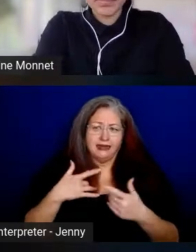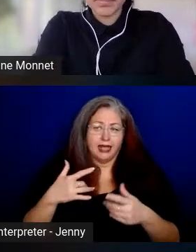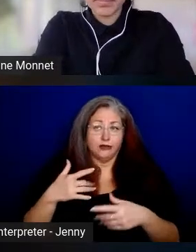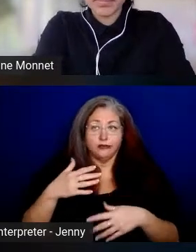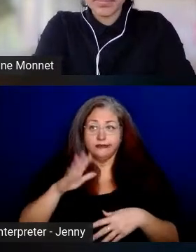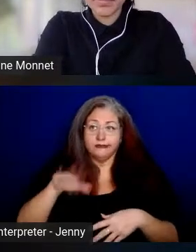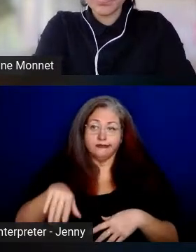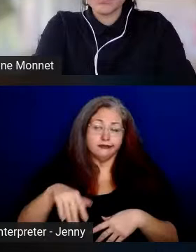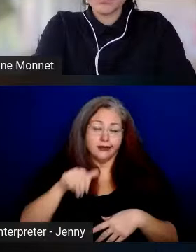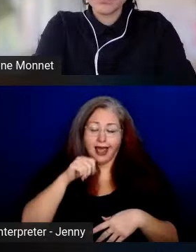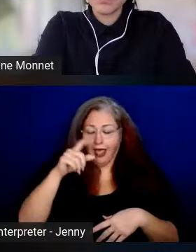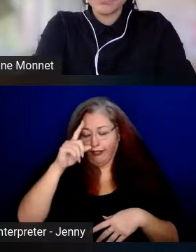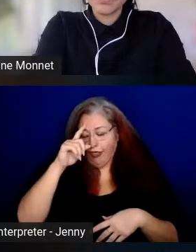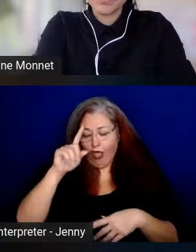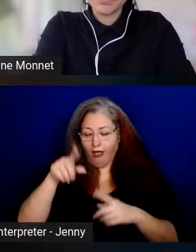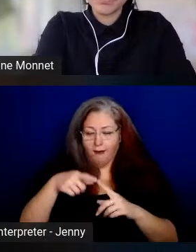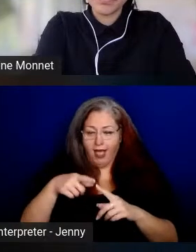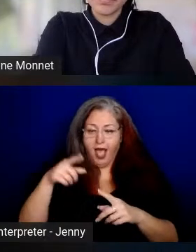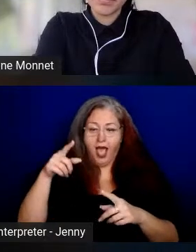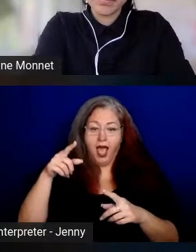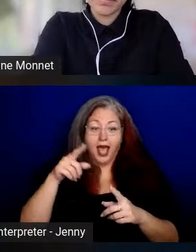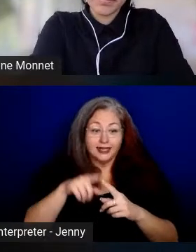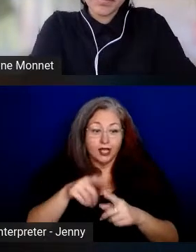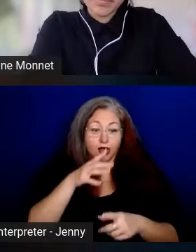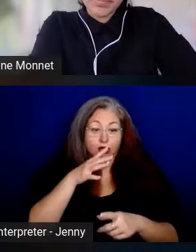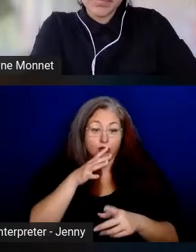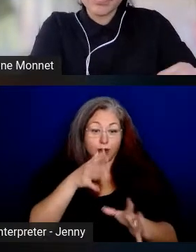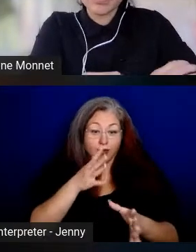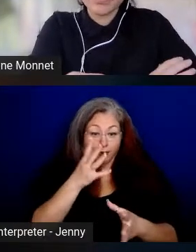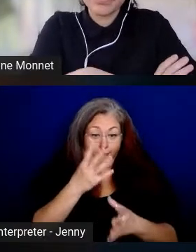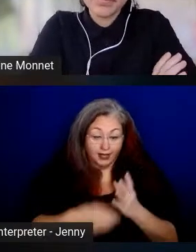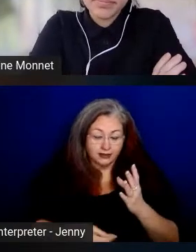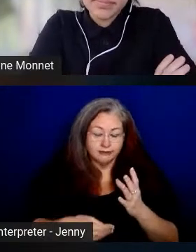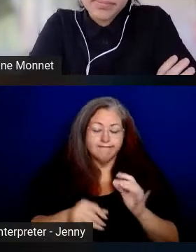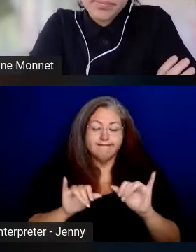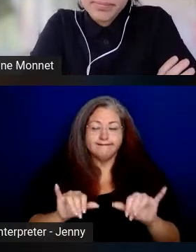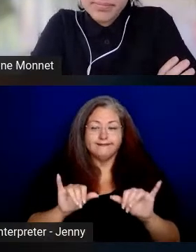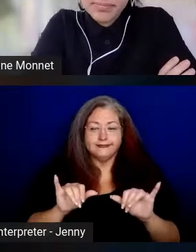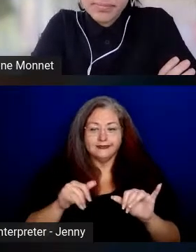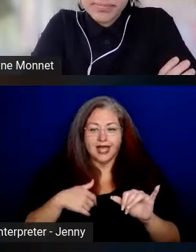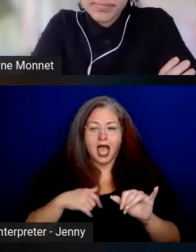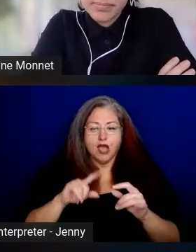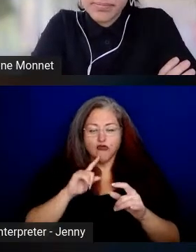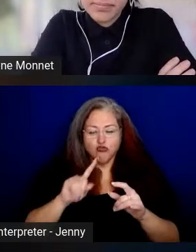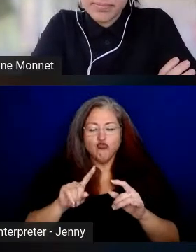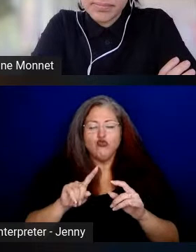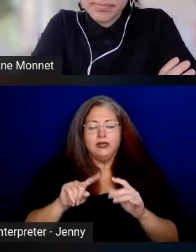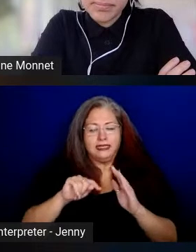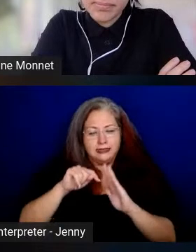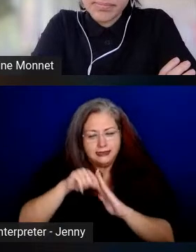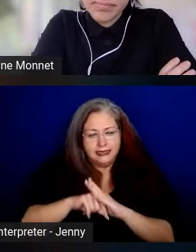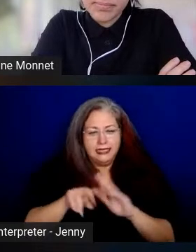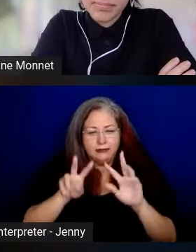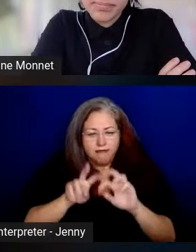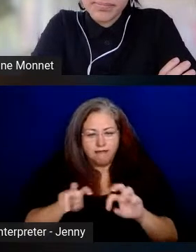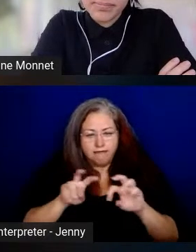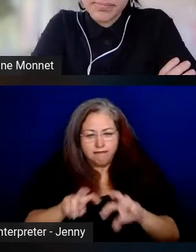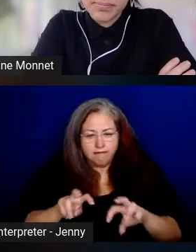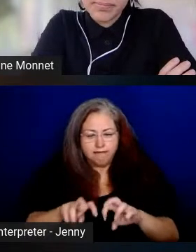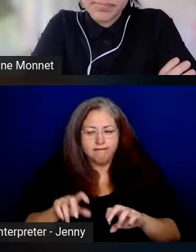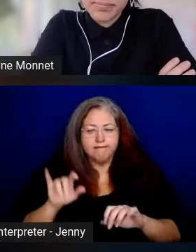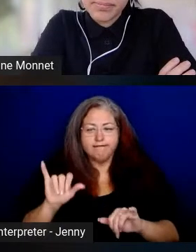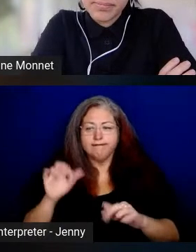before my grandmother passed away. And yeah, I really did some soul searching and realizing how